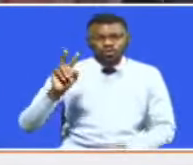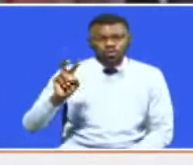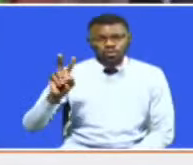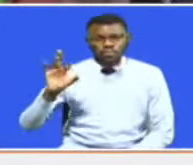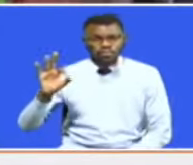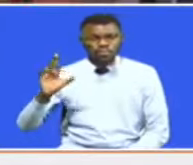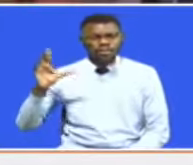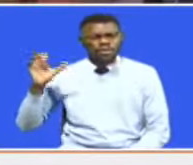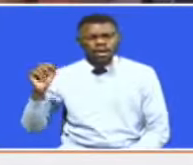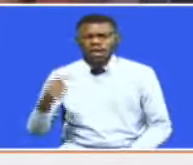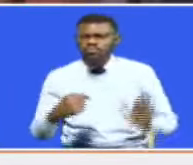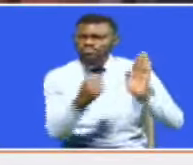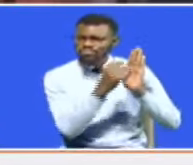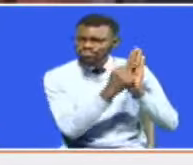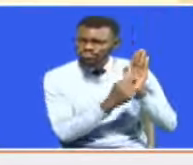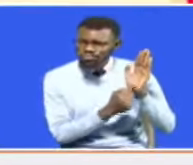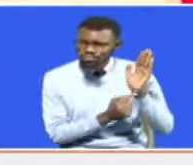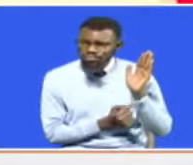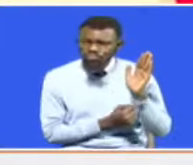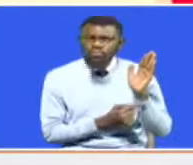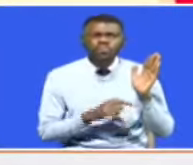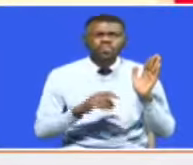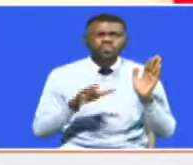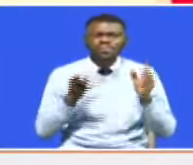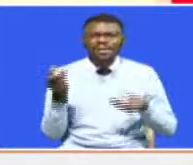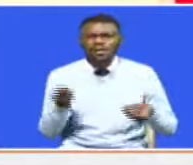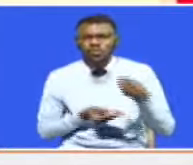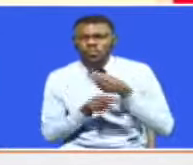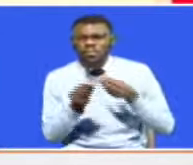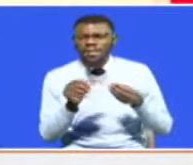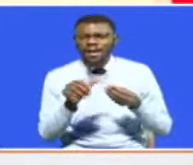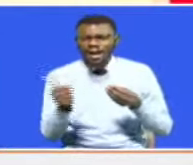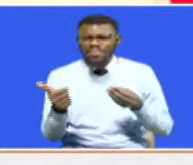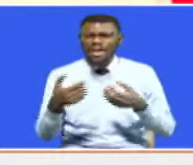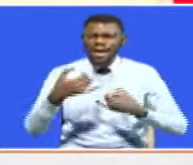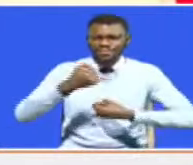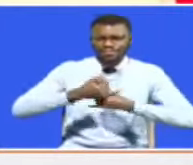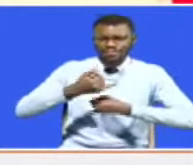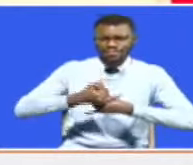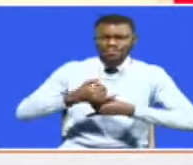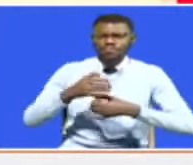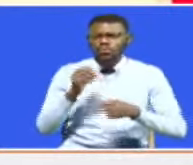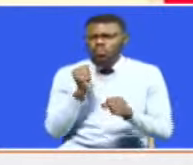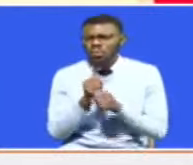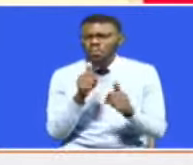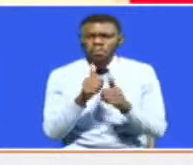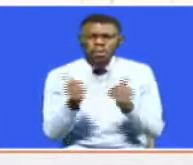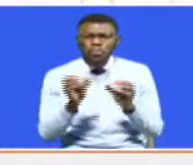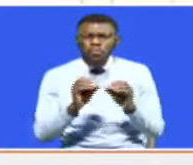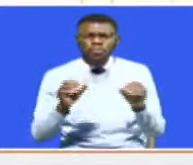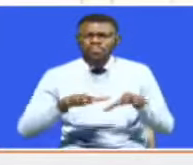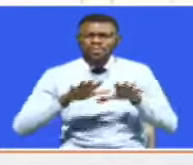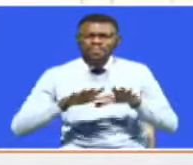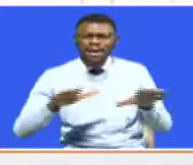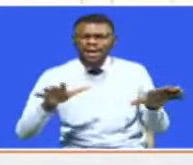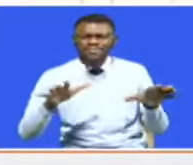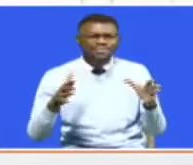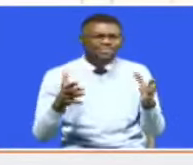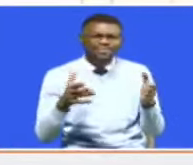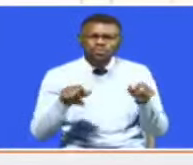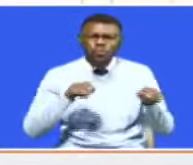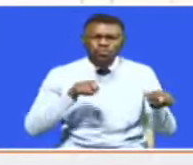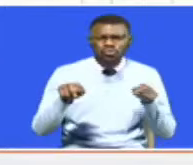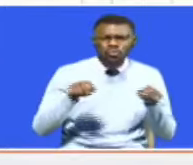CS detailed how key sectors of the economy have become unresponsive due to market capture. The new administration